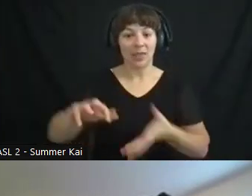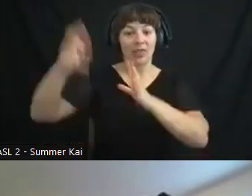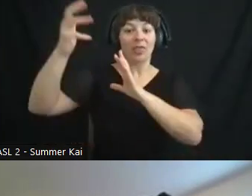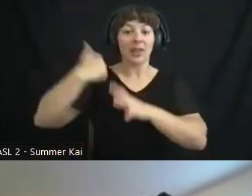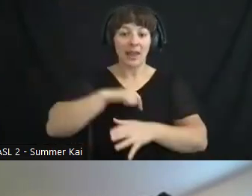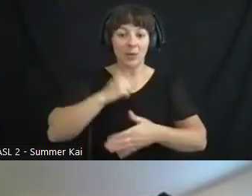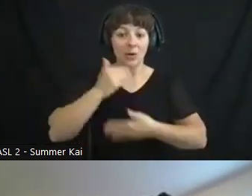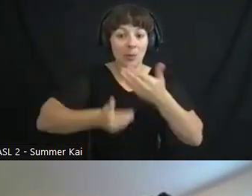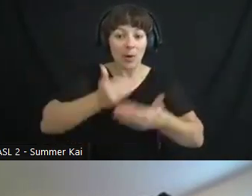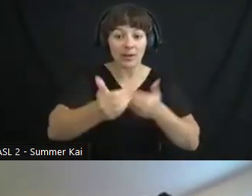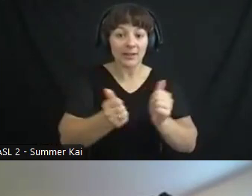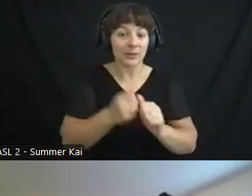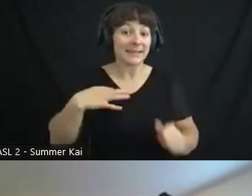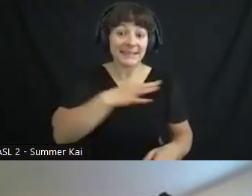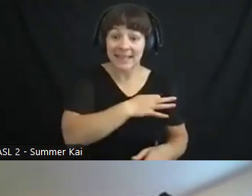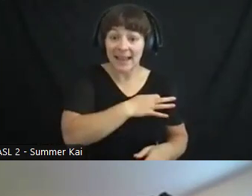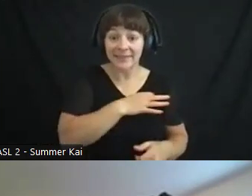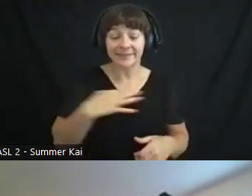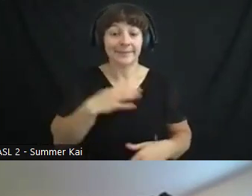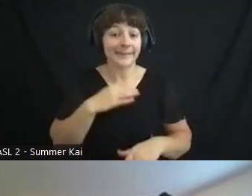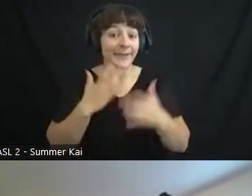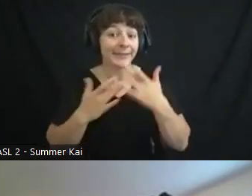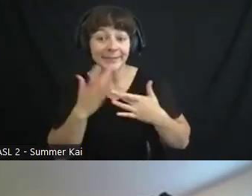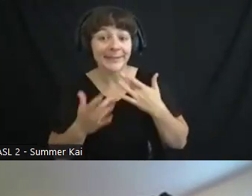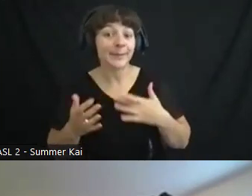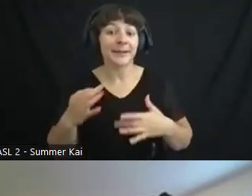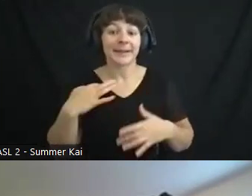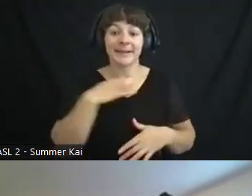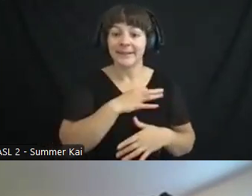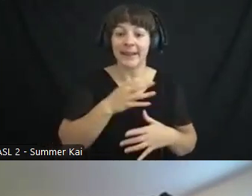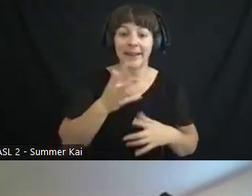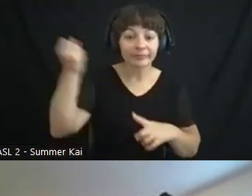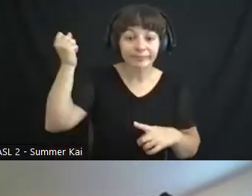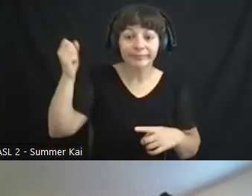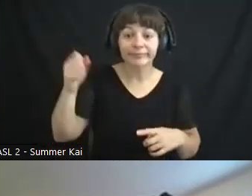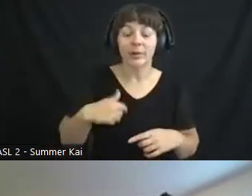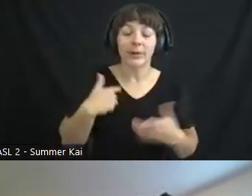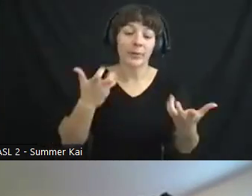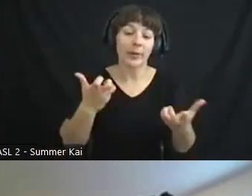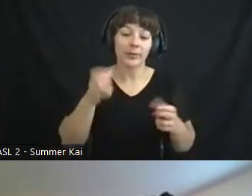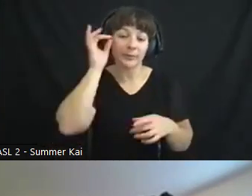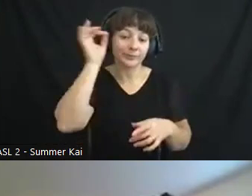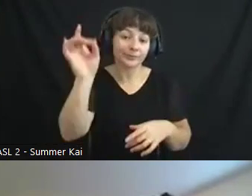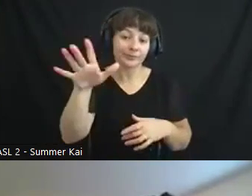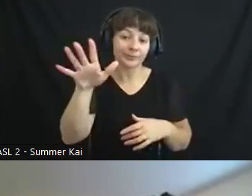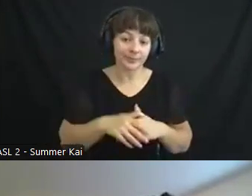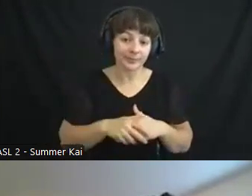with staffing. And so I just want to make that comment.